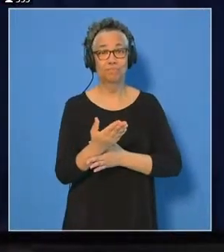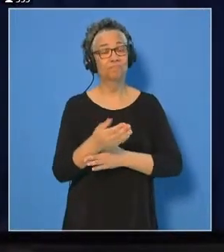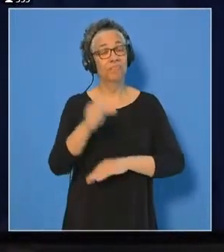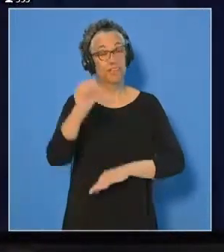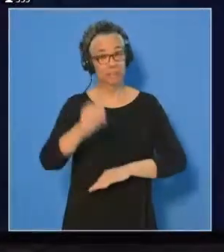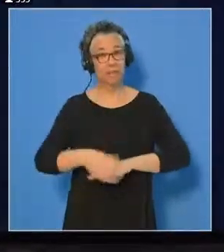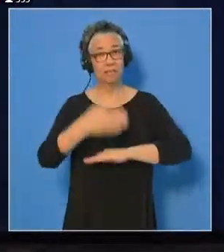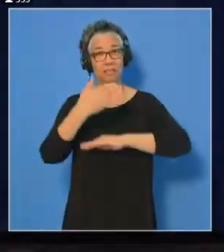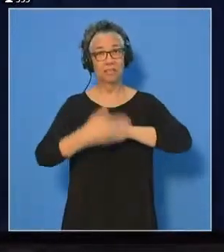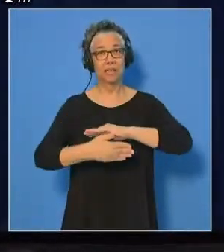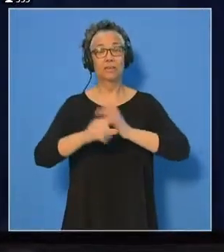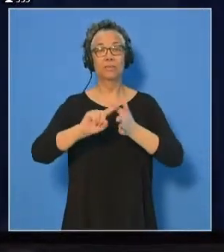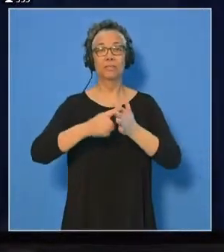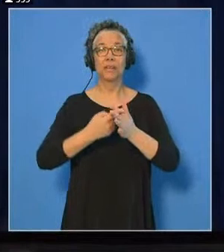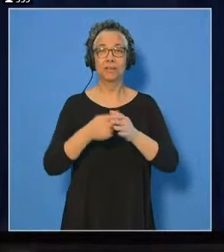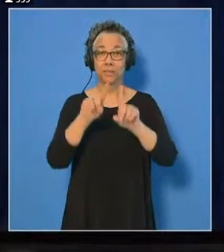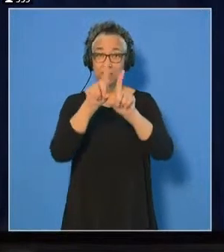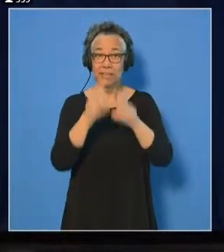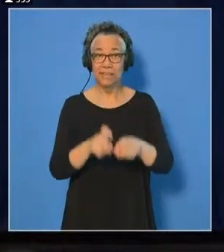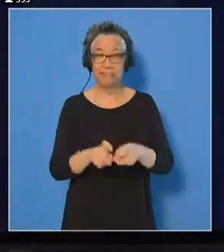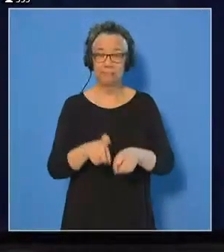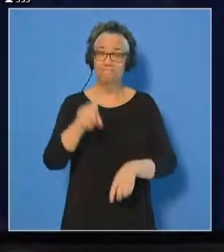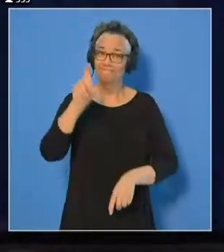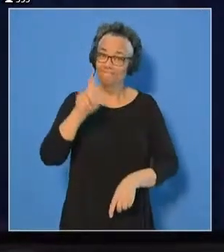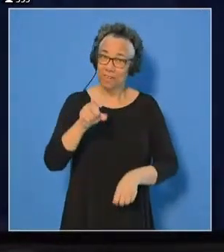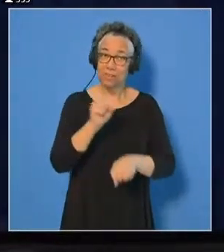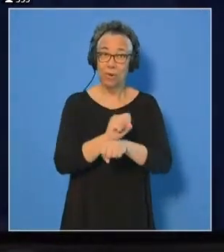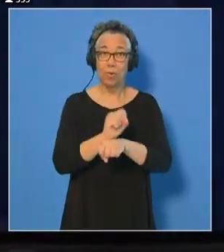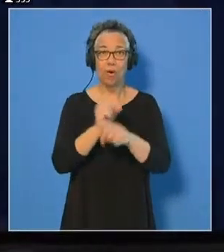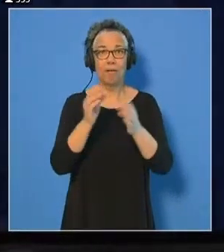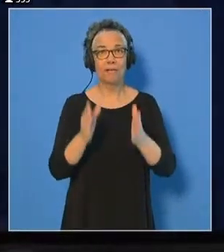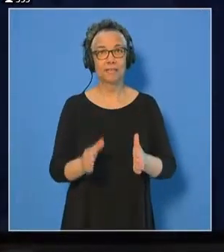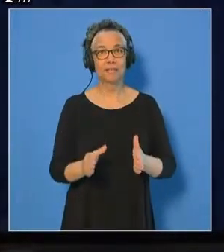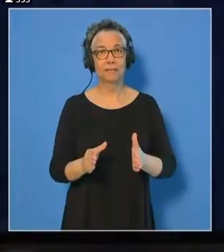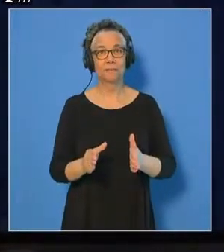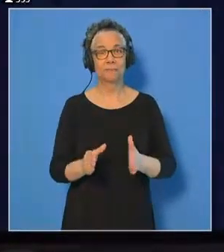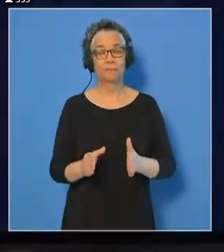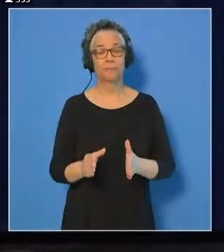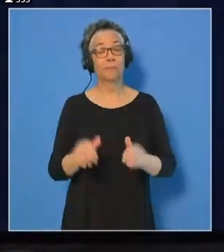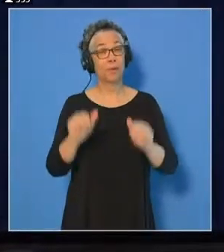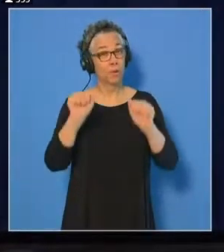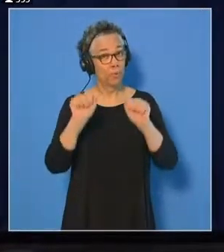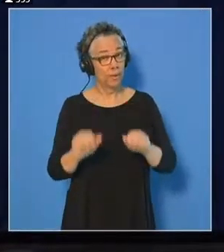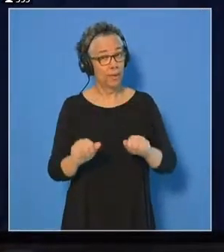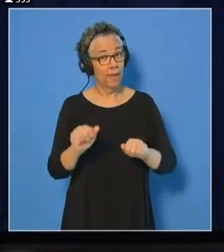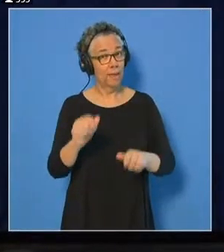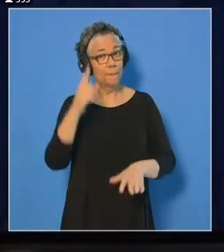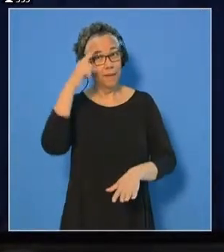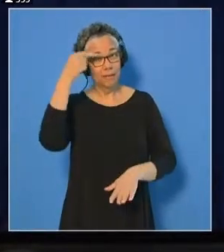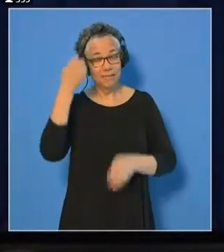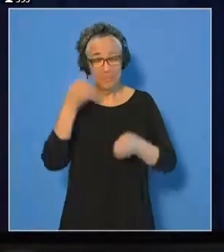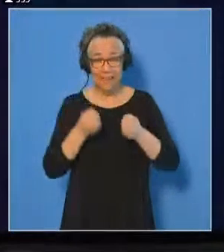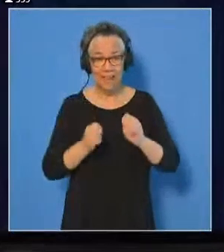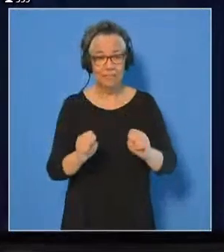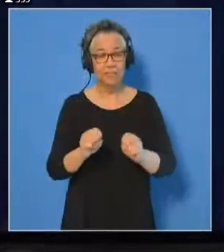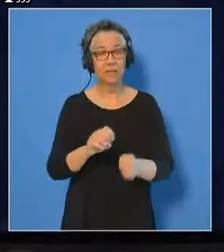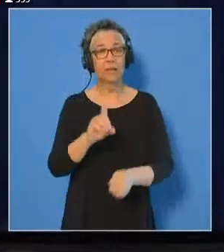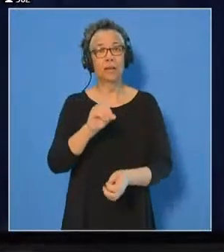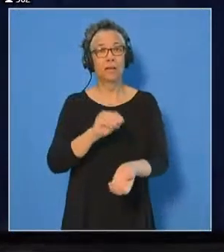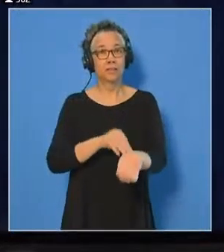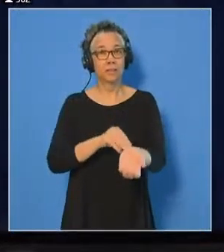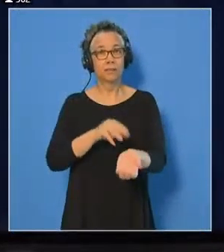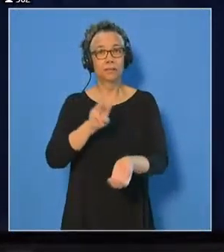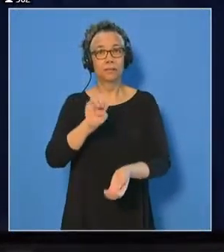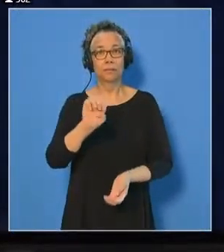begin to test our essential workers. This is made possible due to the dedicated efforts of Dr. Karika Weldon and her